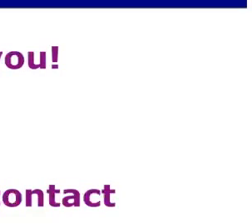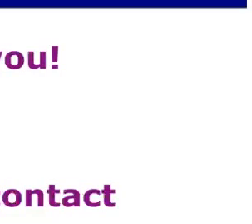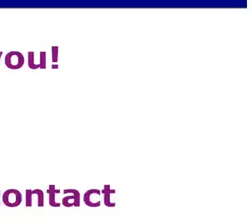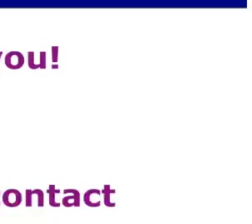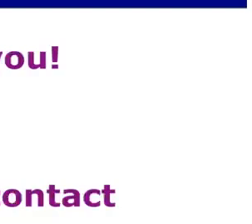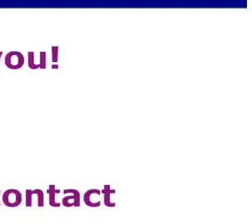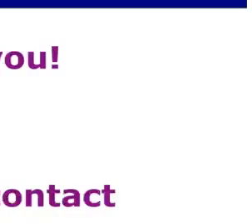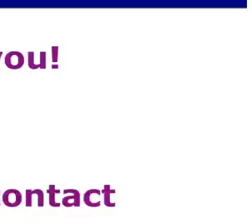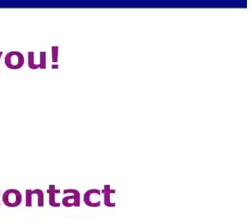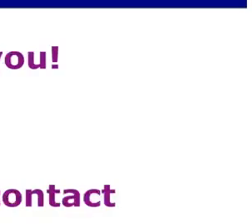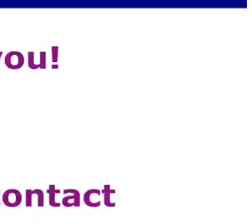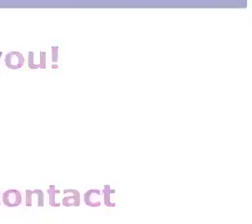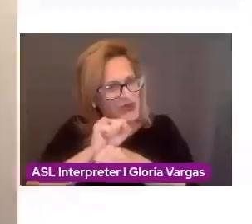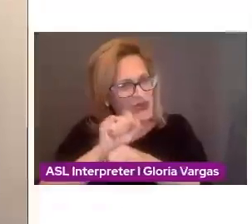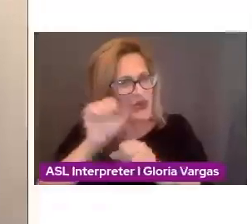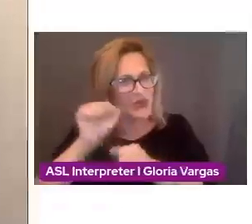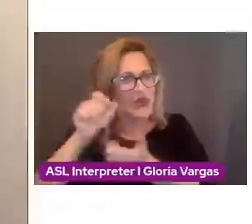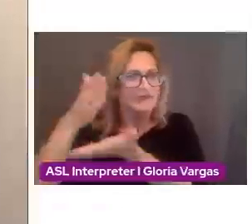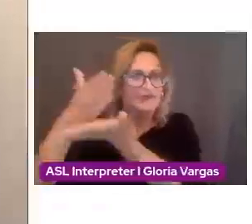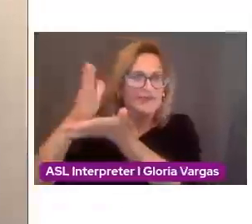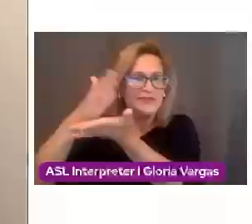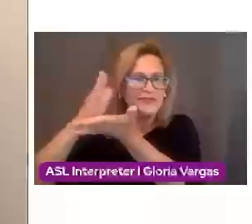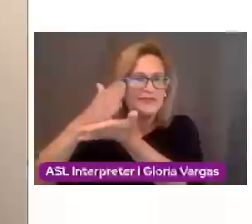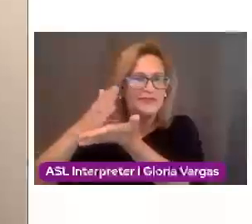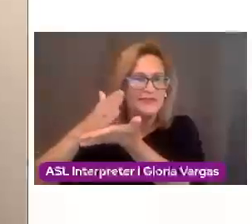job and you've been able to pay down your debt down to